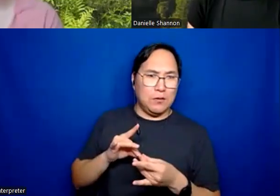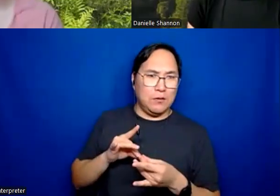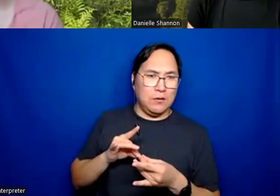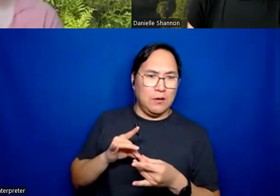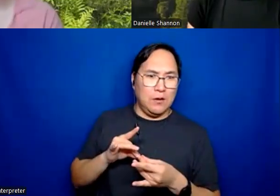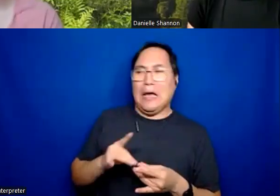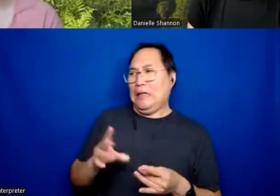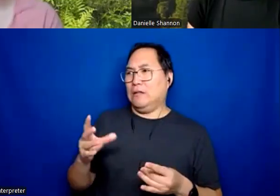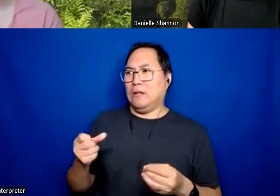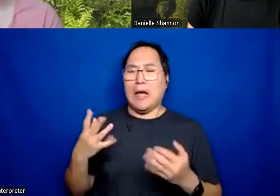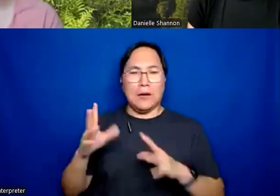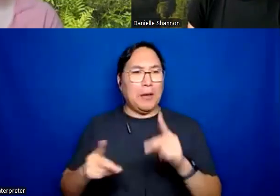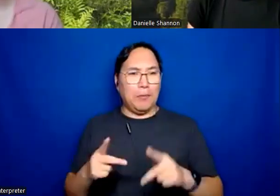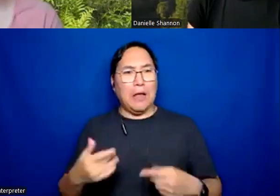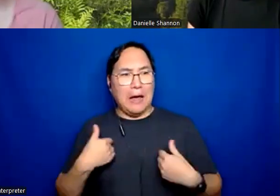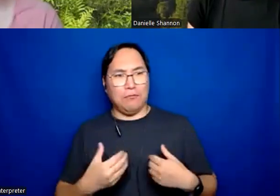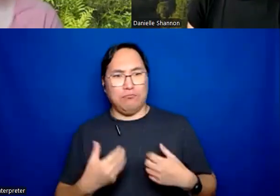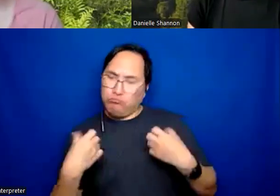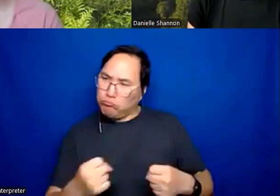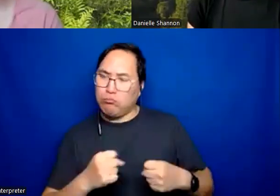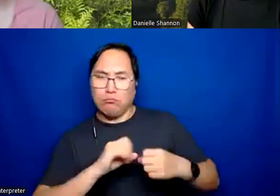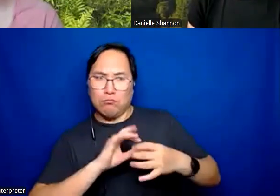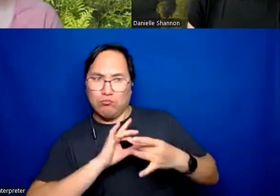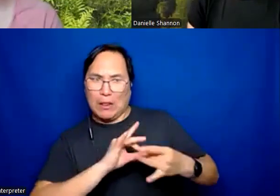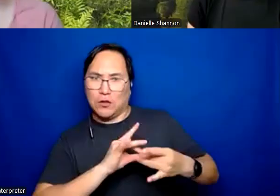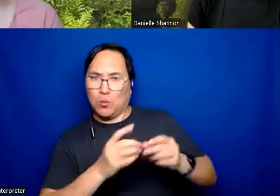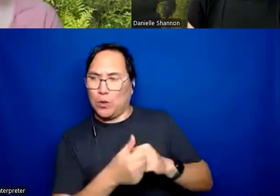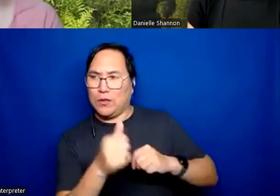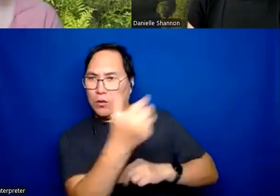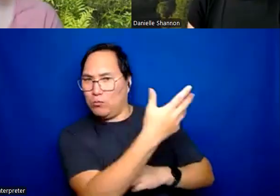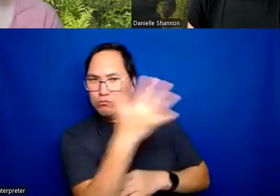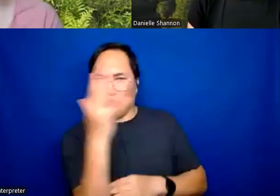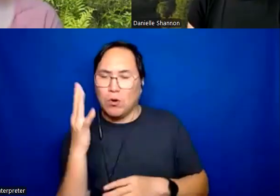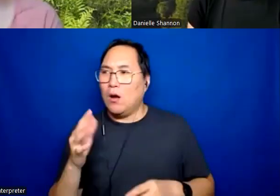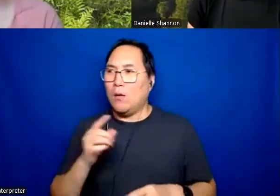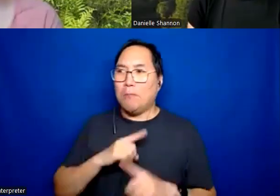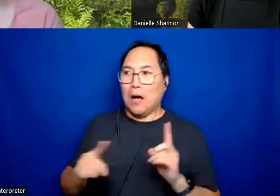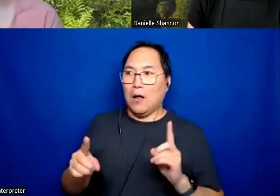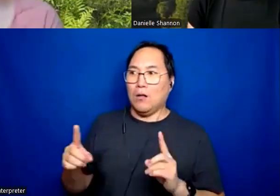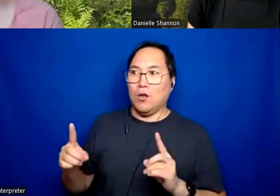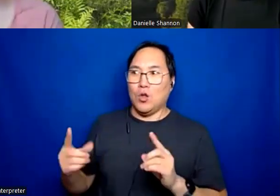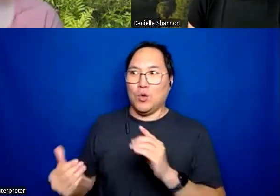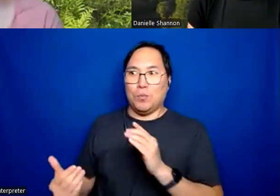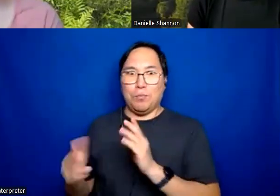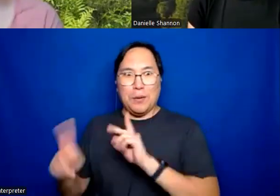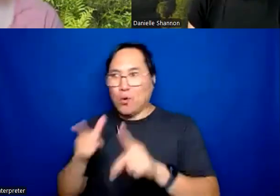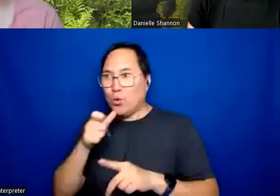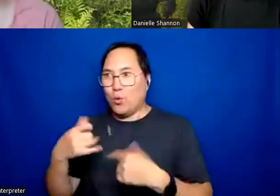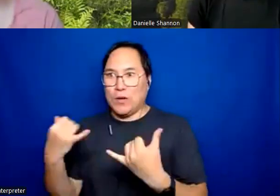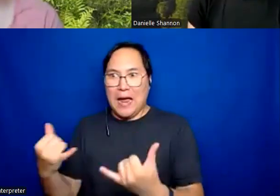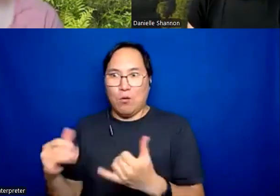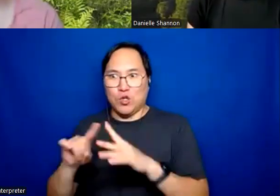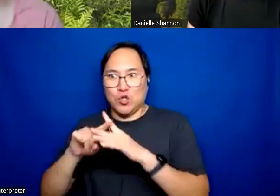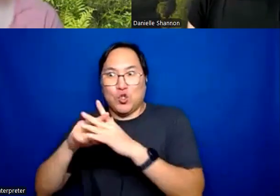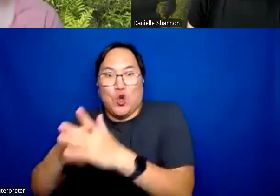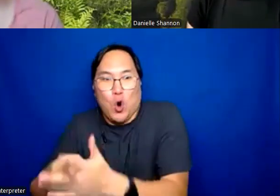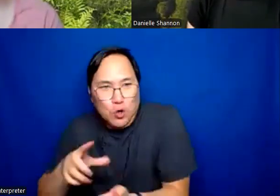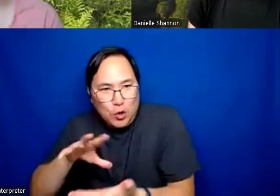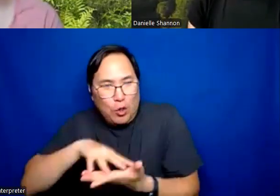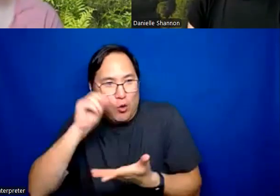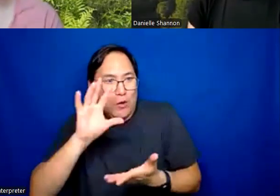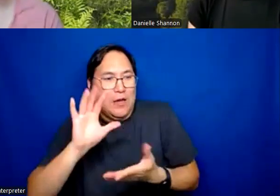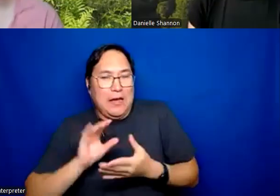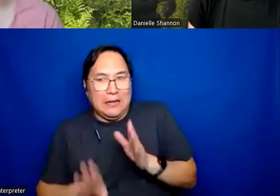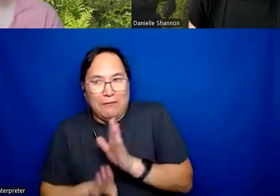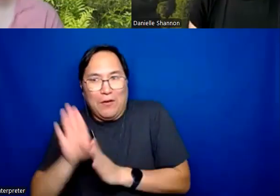relatively stable despite these things. But as people are forming those new relationships, what does that mean? And sort of where is that going to shake out on the balance? And I think